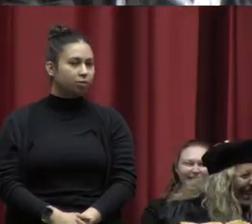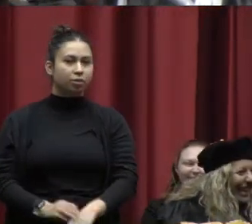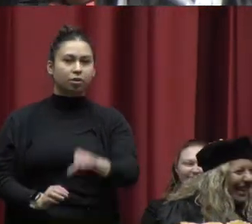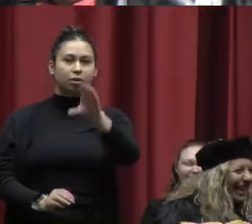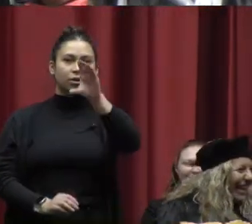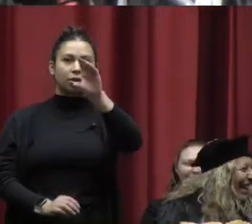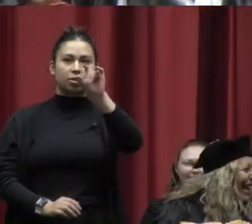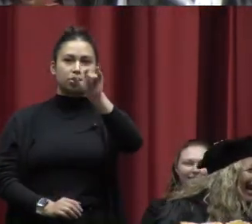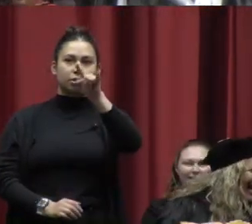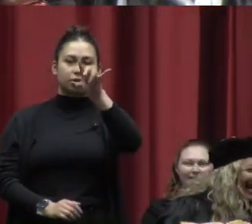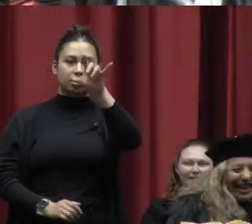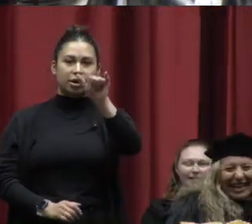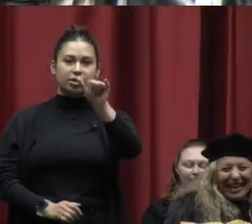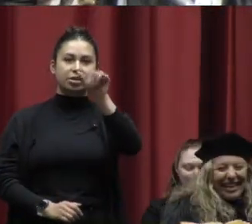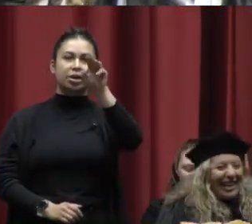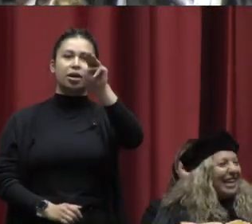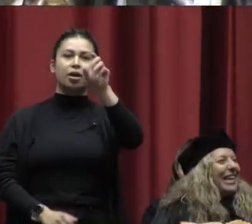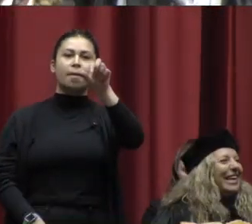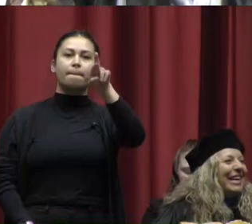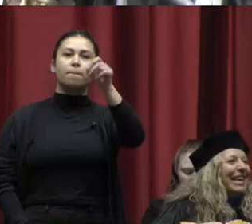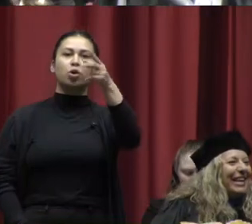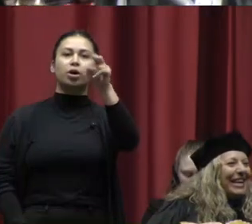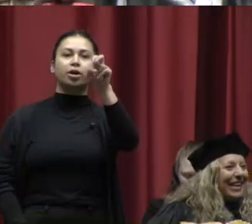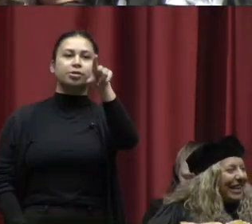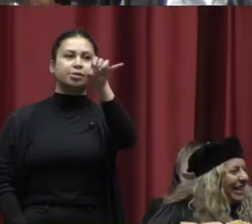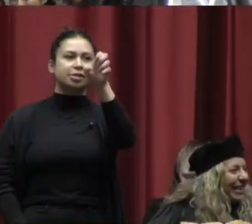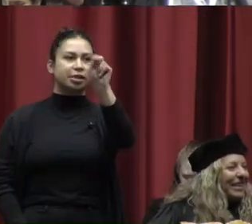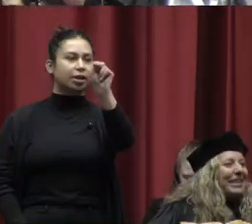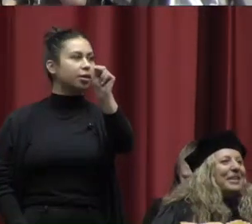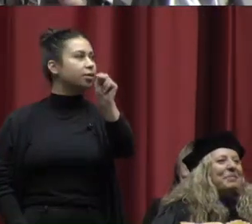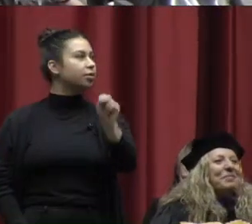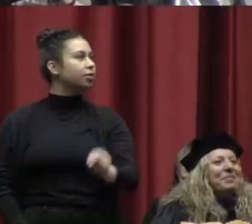Casey Mortensen.